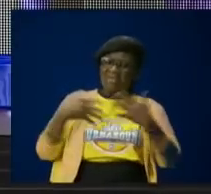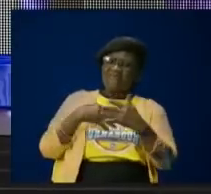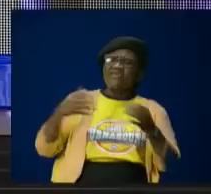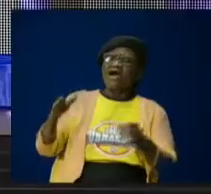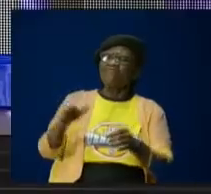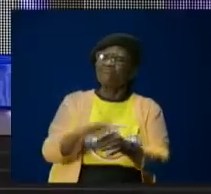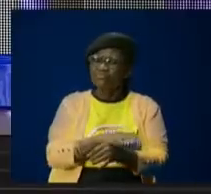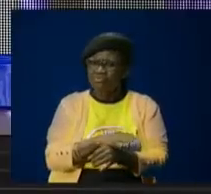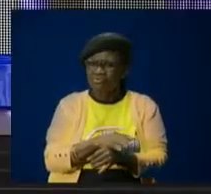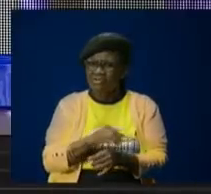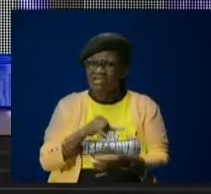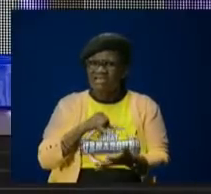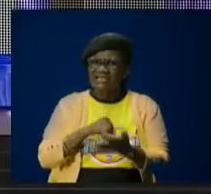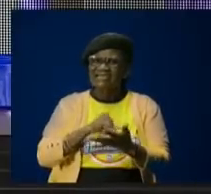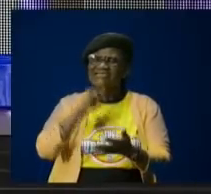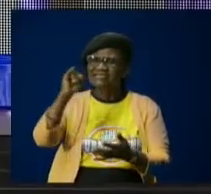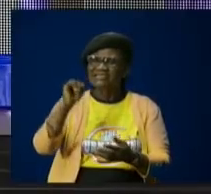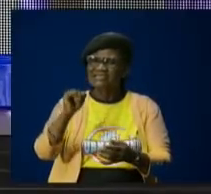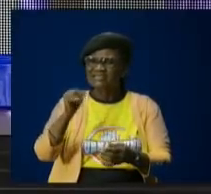It is because